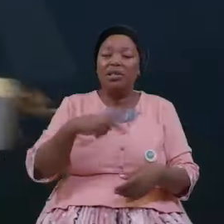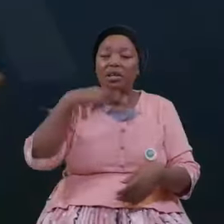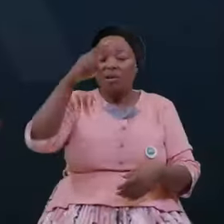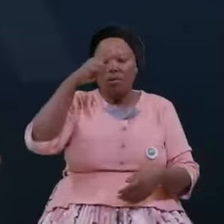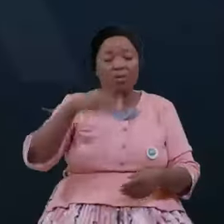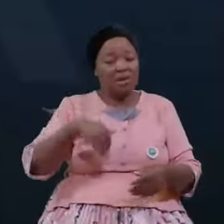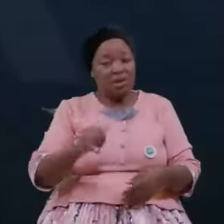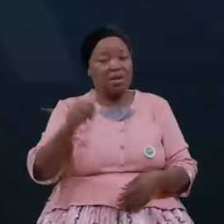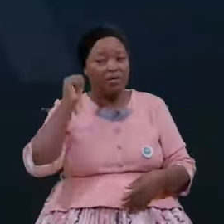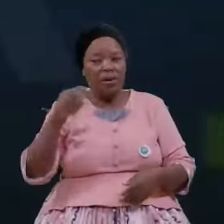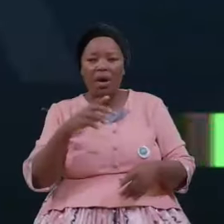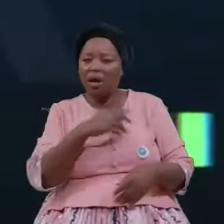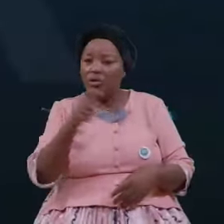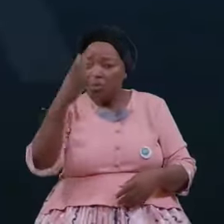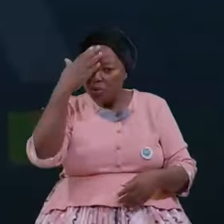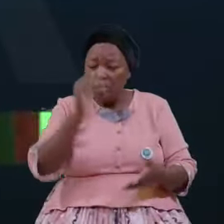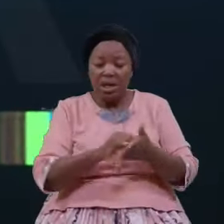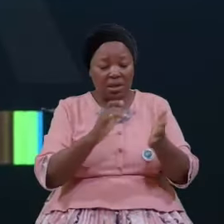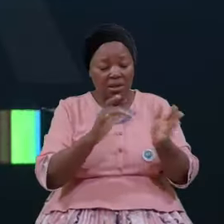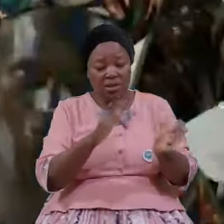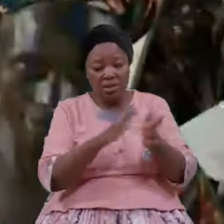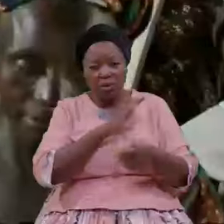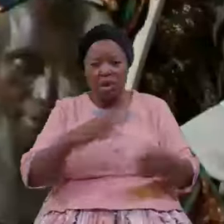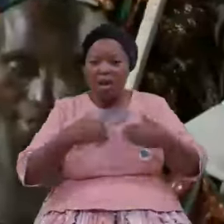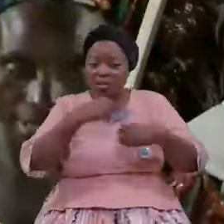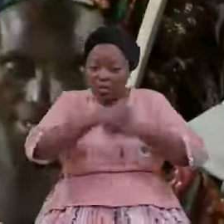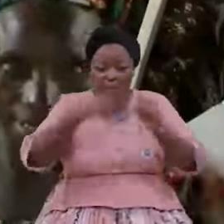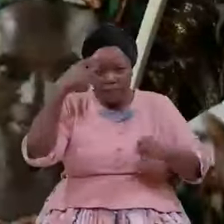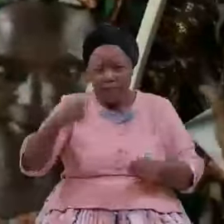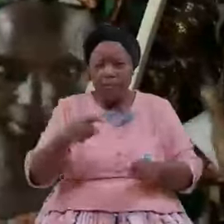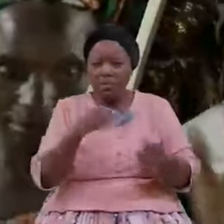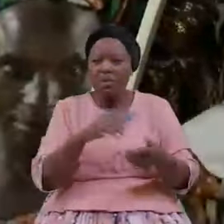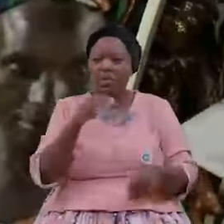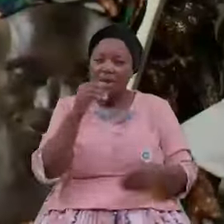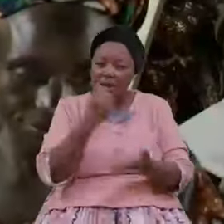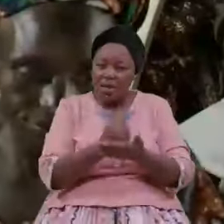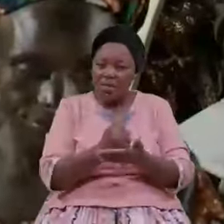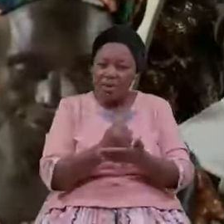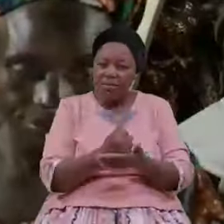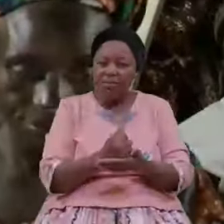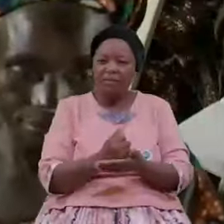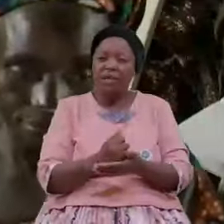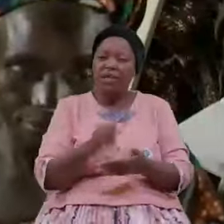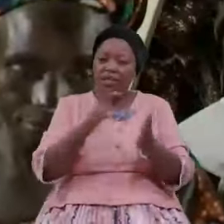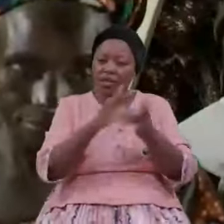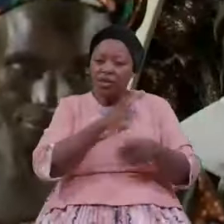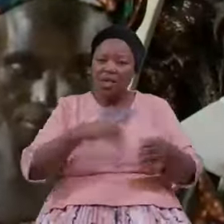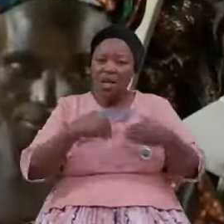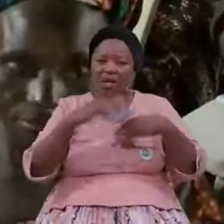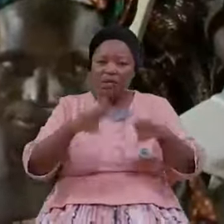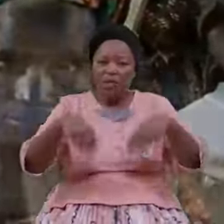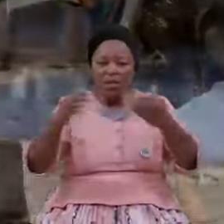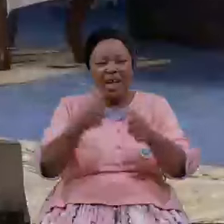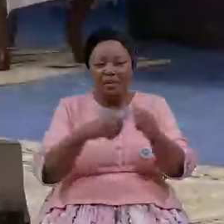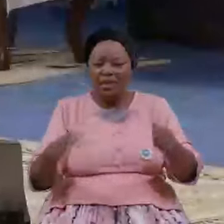has already suffered for you. Say amen. He's provided everything, and now he's drawing